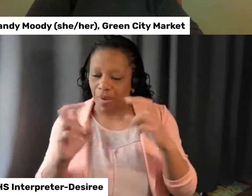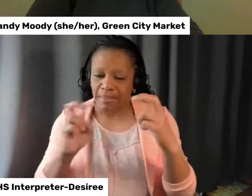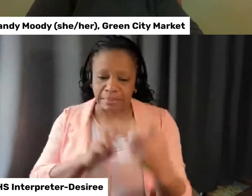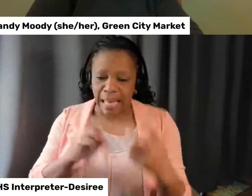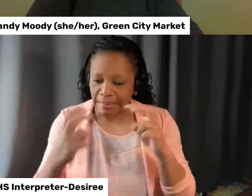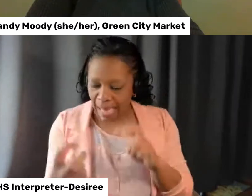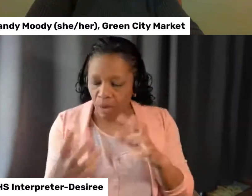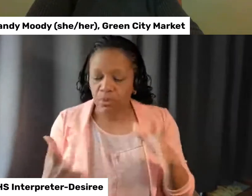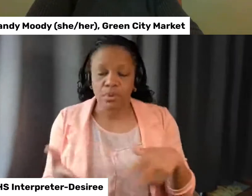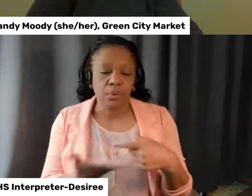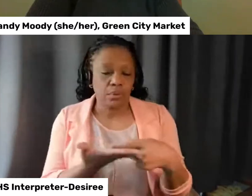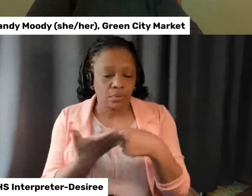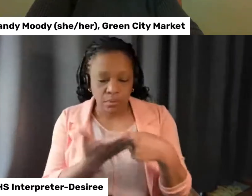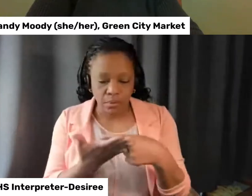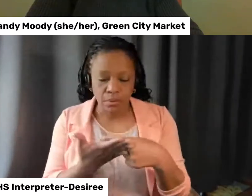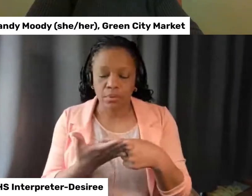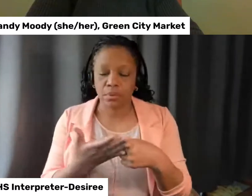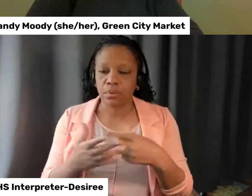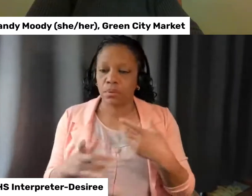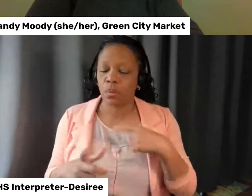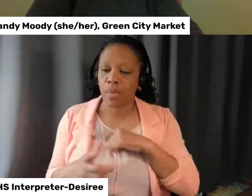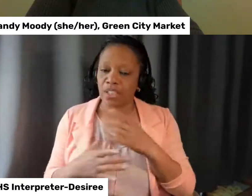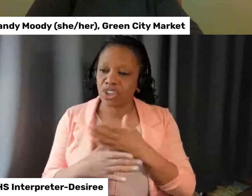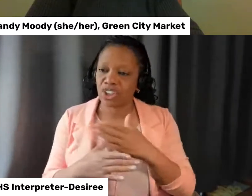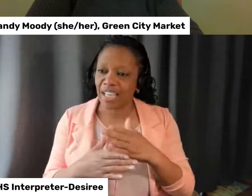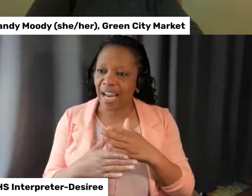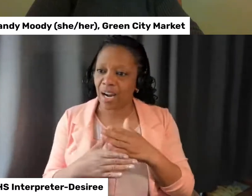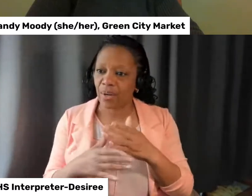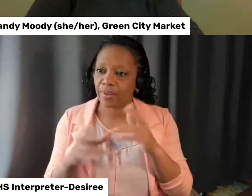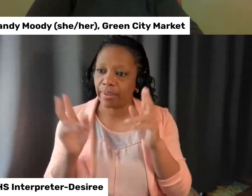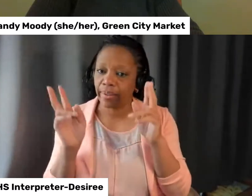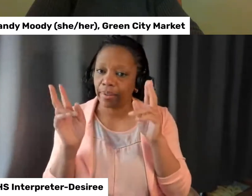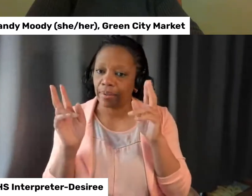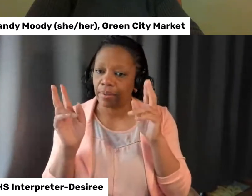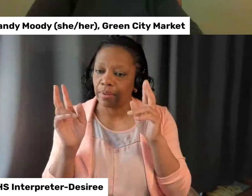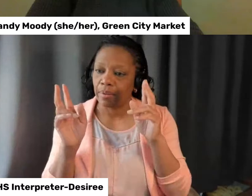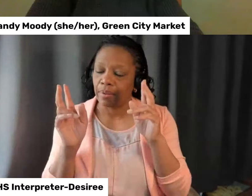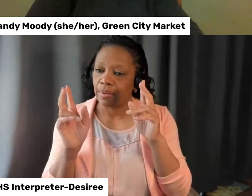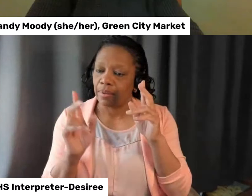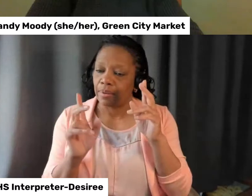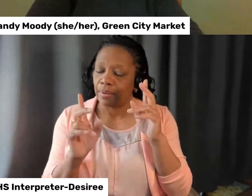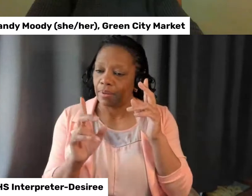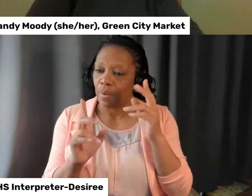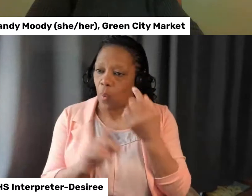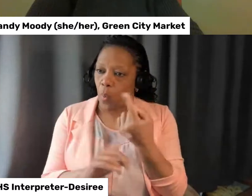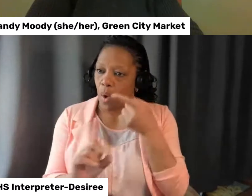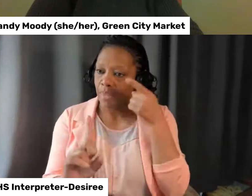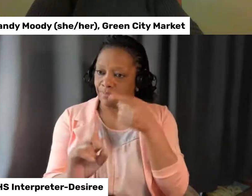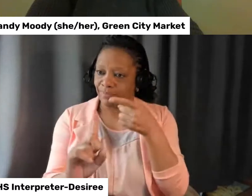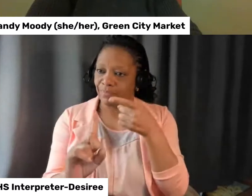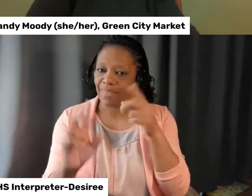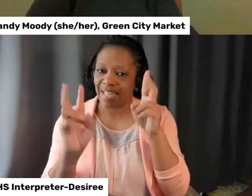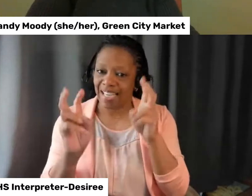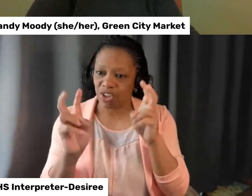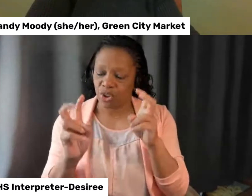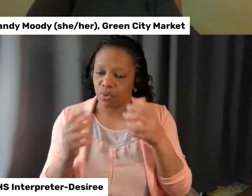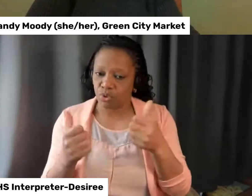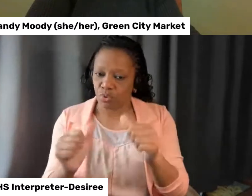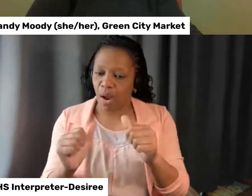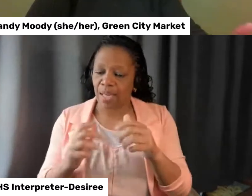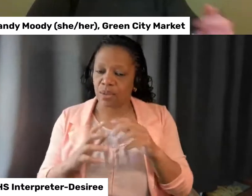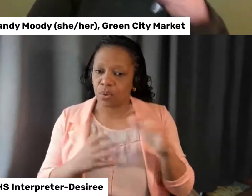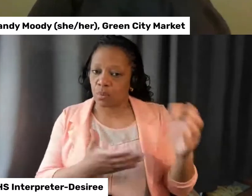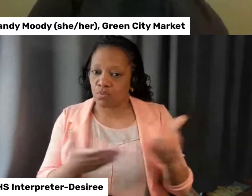issue that we shared of trying to work together to bring this local food initiative to our city, our neighbors,